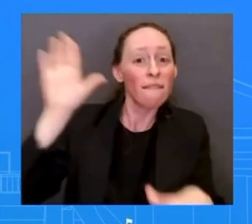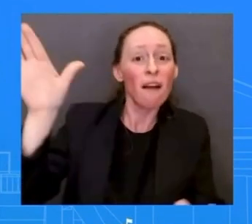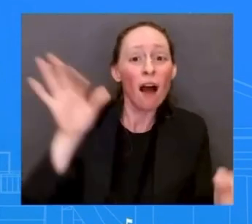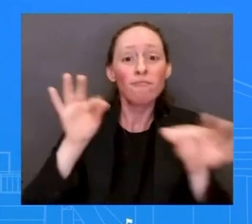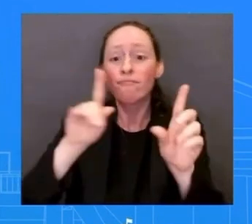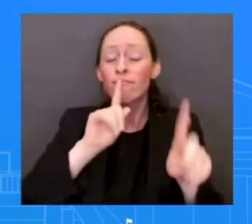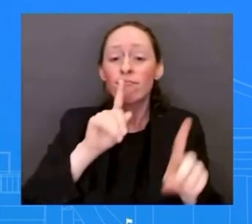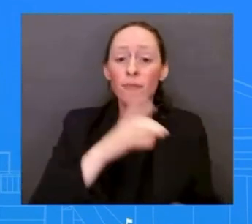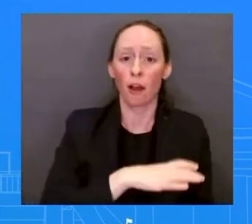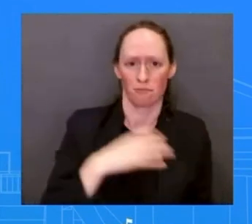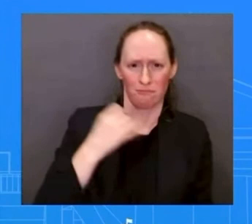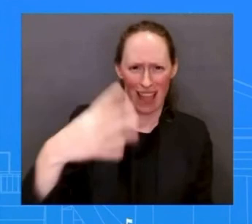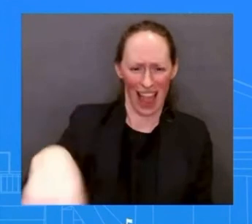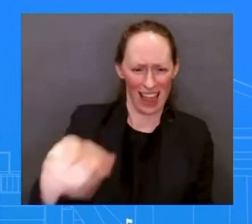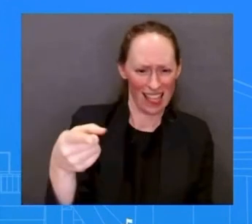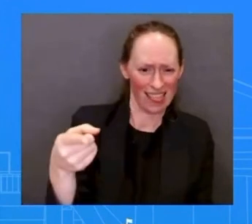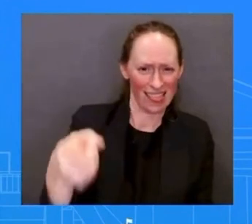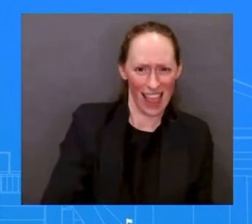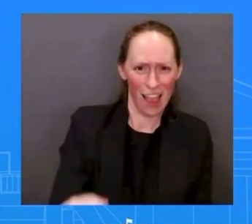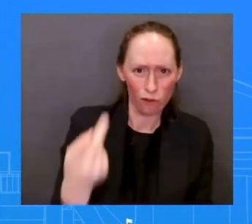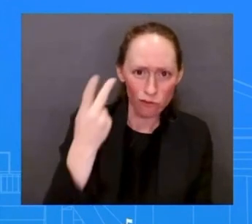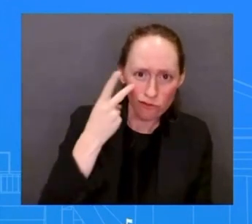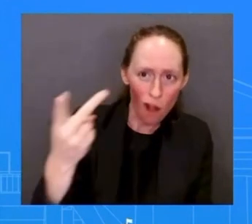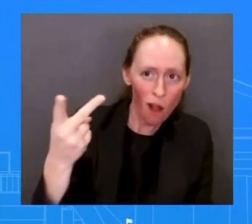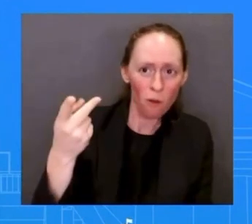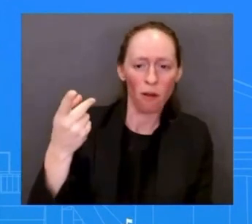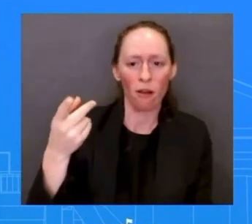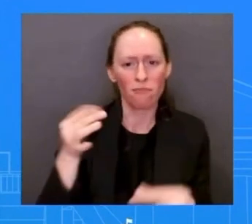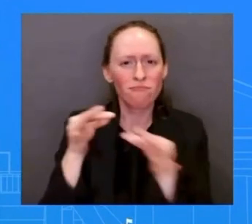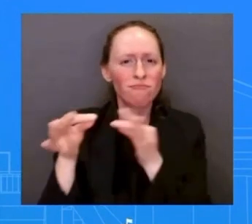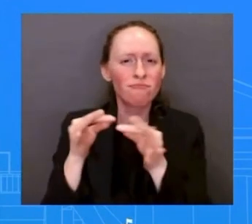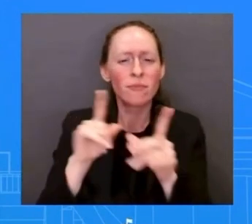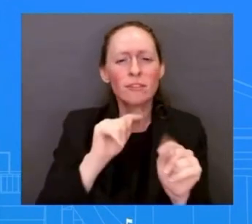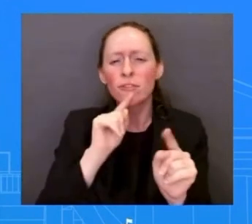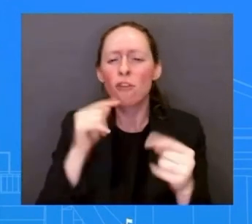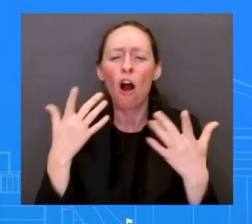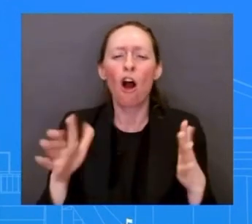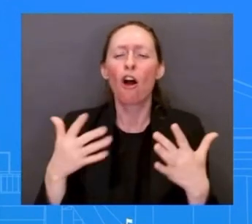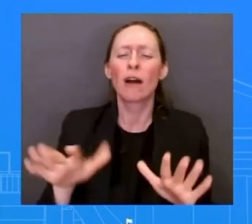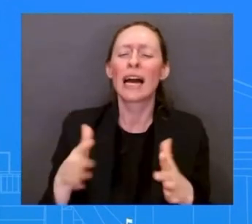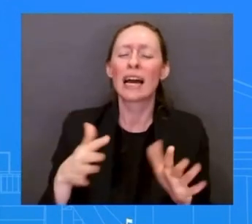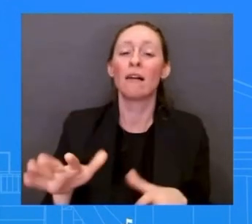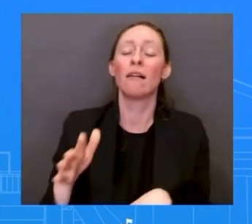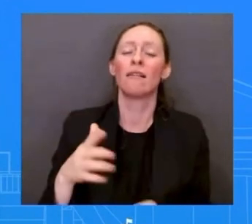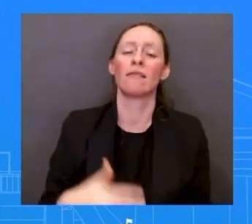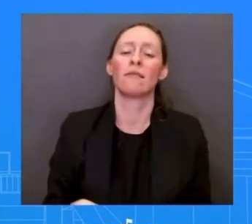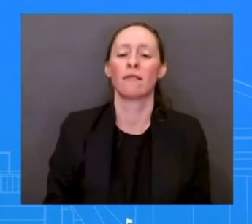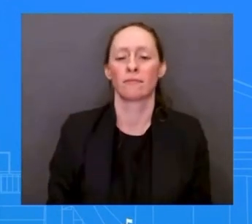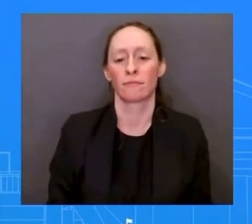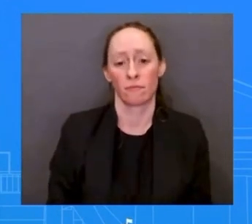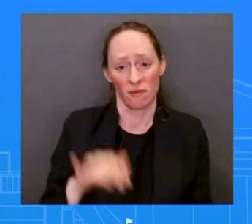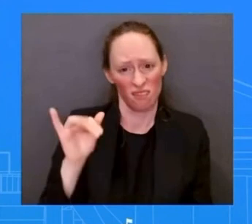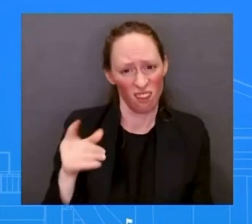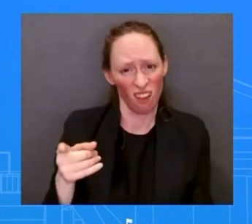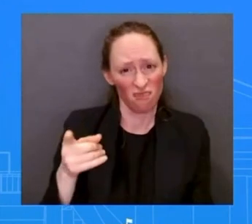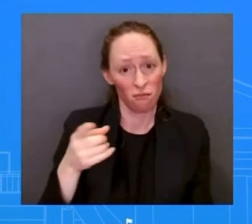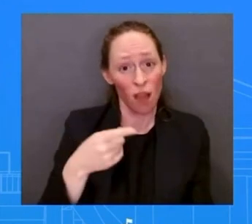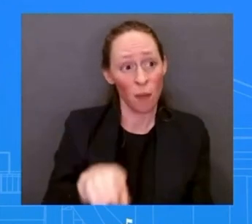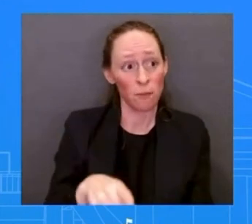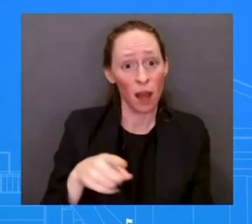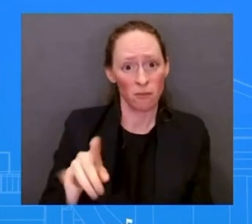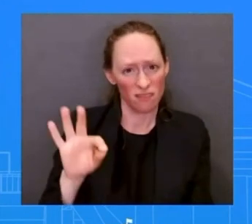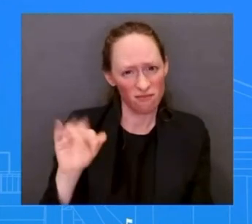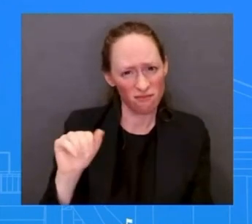about. These have been done by senior officials. So when you look at those, and that's just the facts, that's the data, that tells you how transparent and